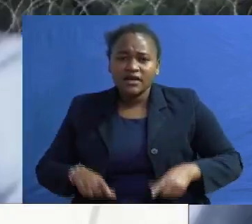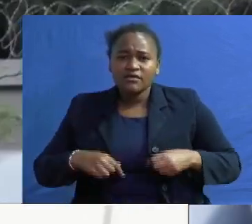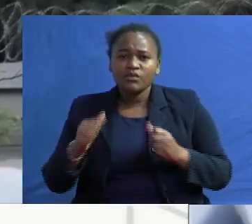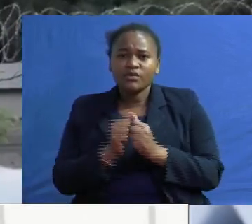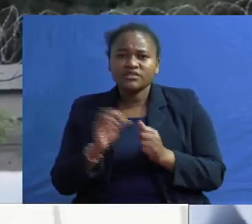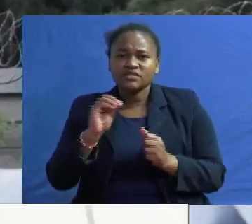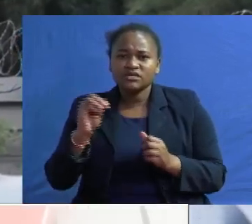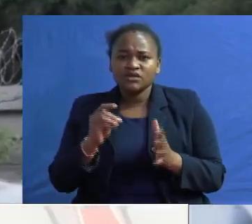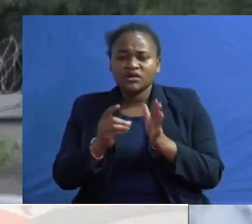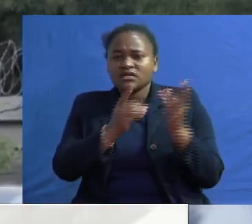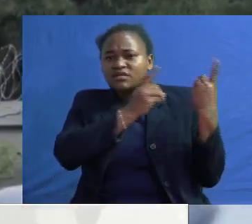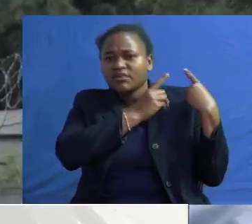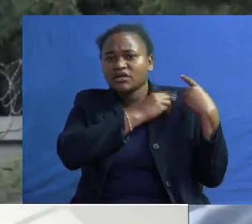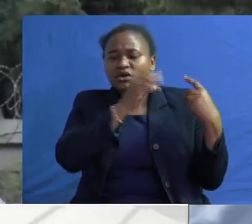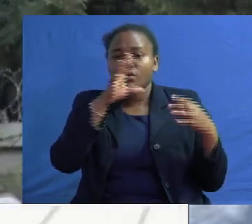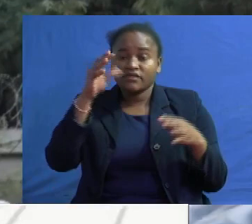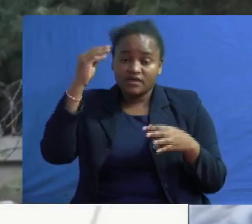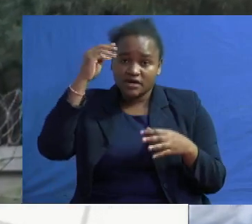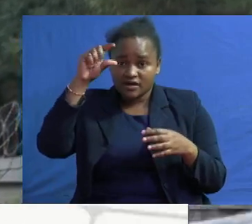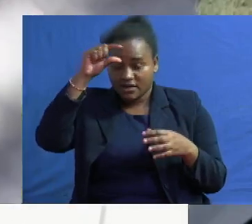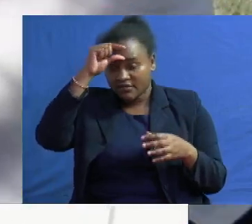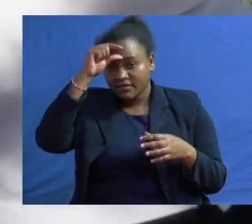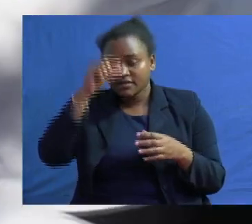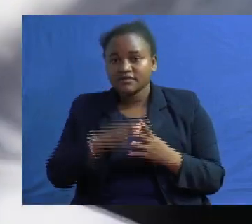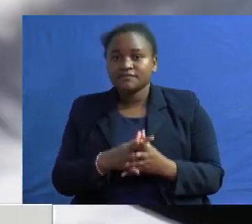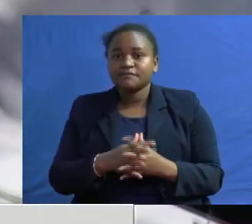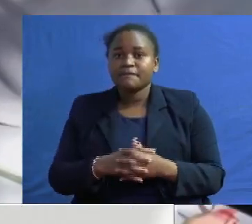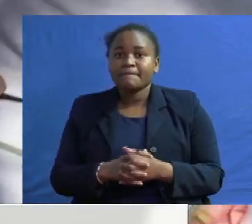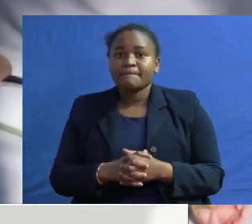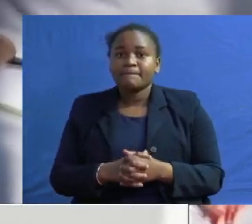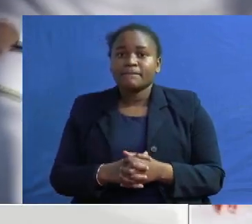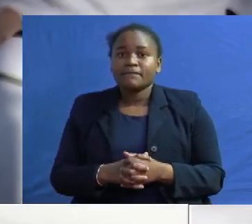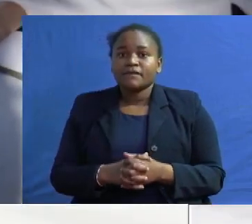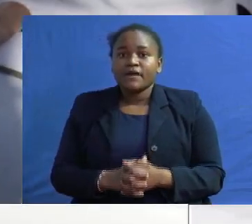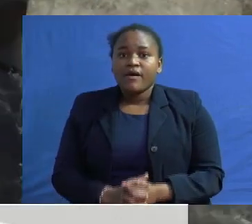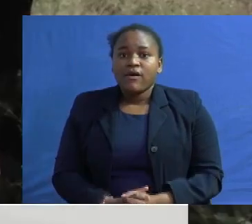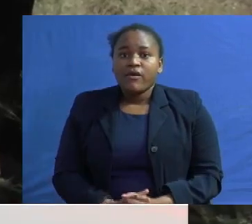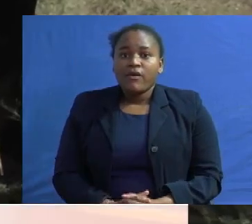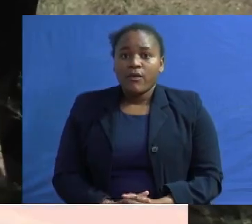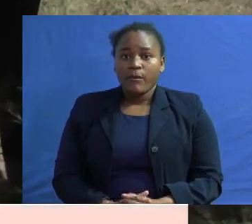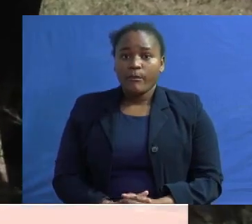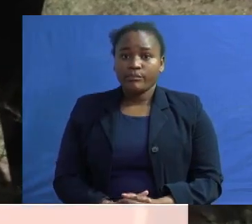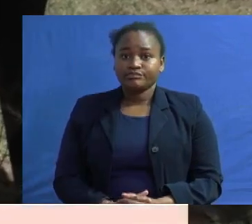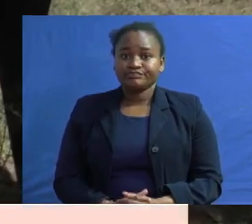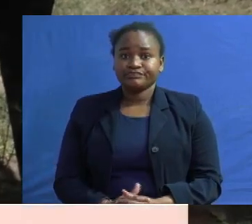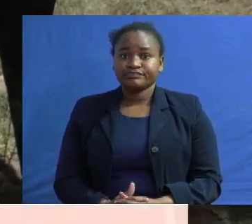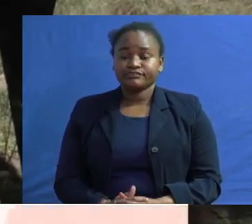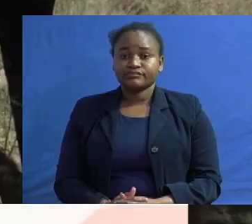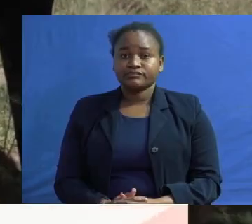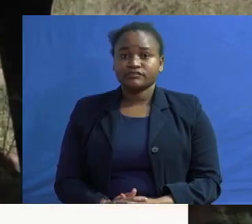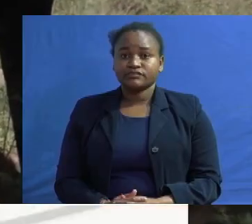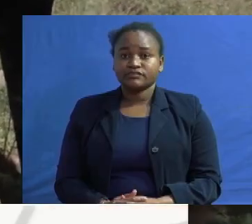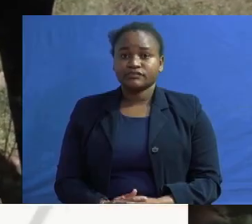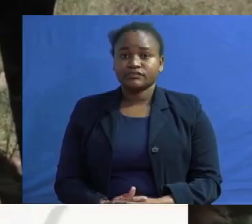depend on the government, as seen through Nyambura's achievements. Aisha Saif, KUTV.